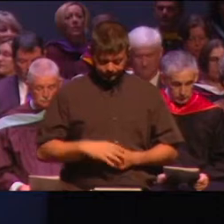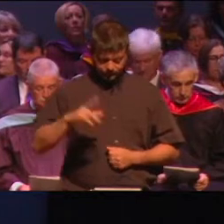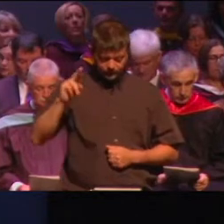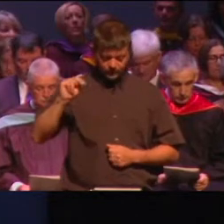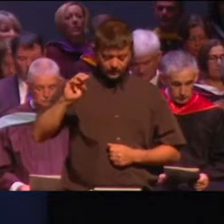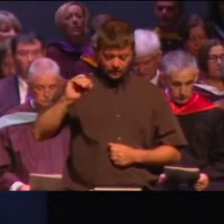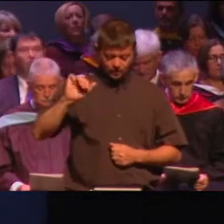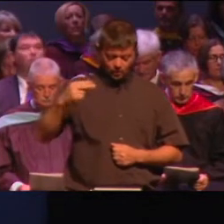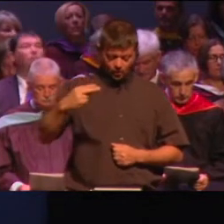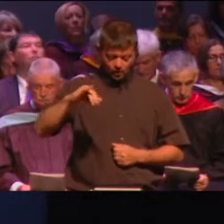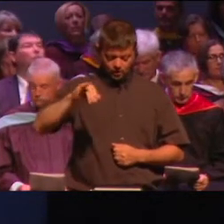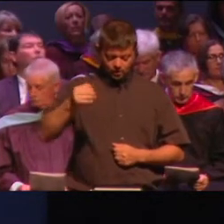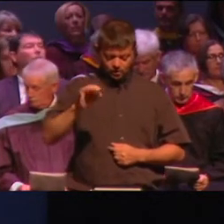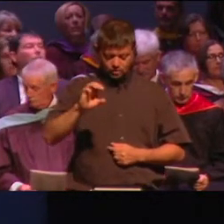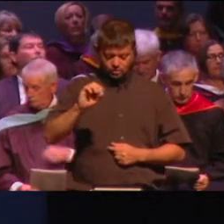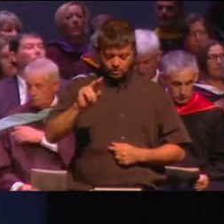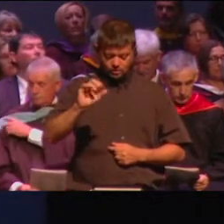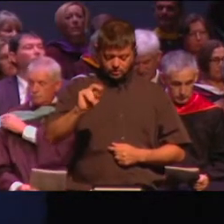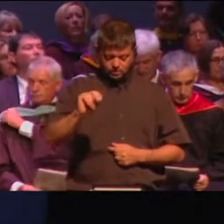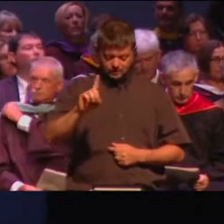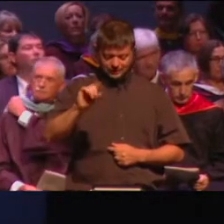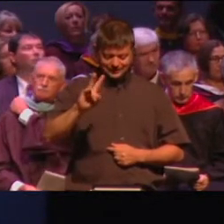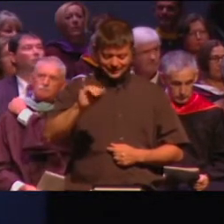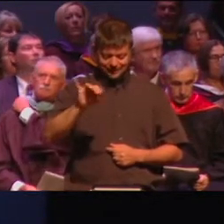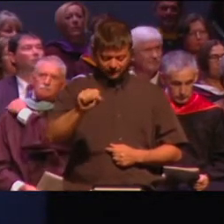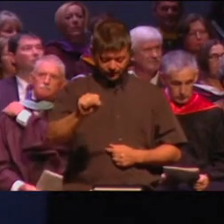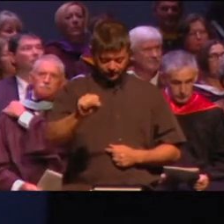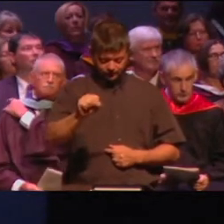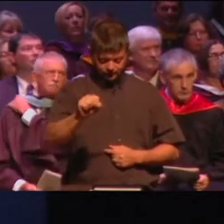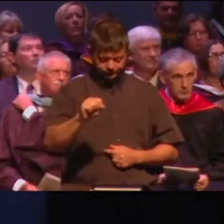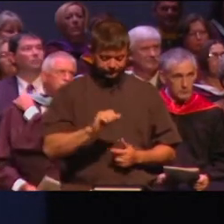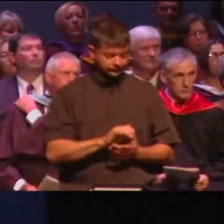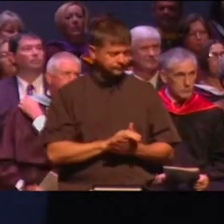Noah Jackson Davis.